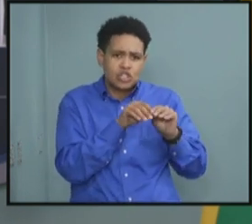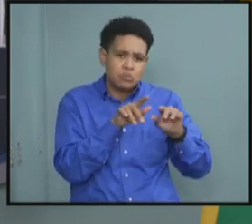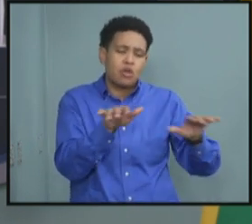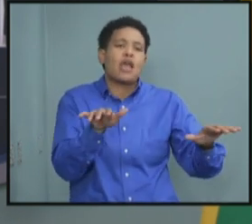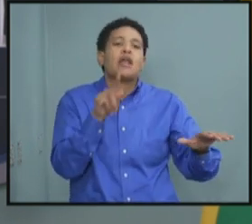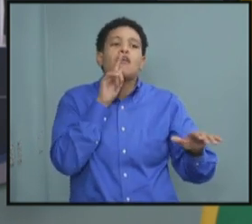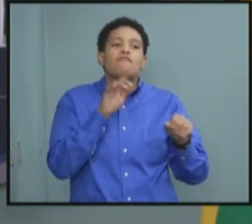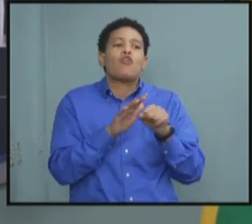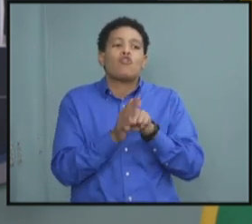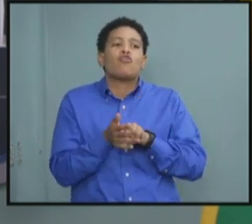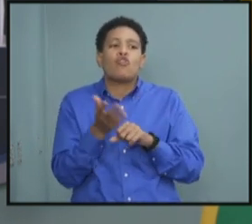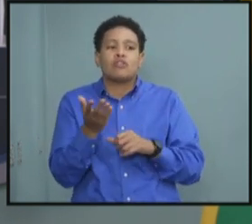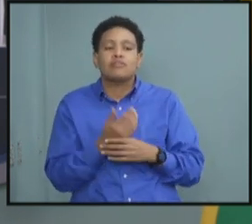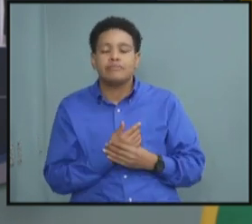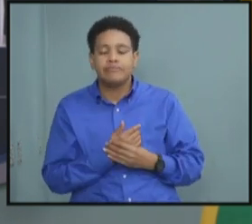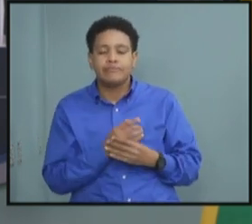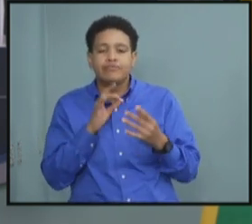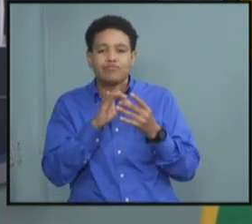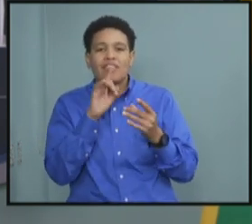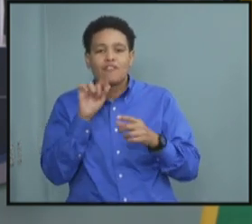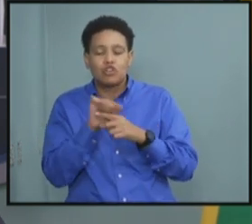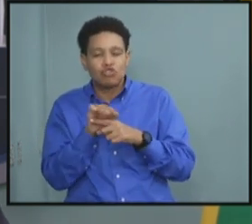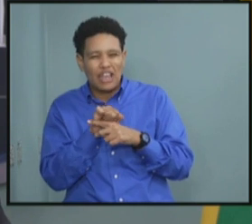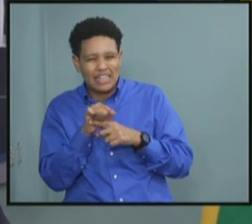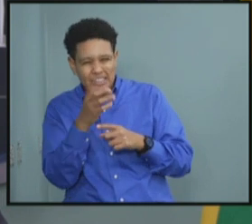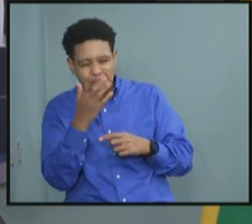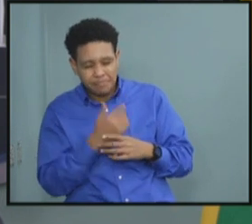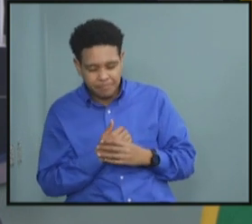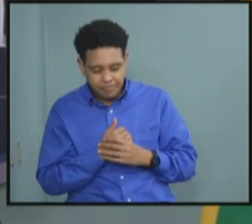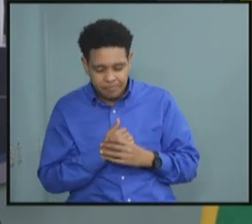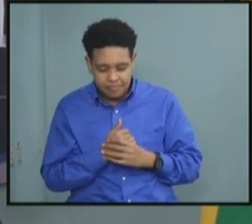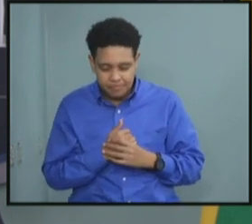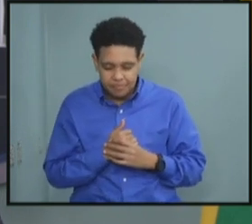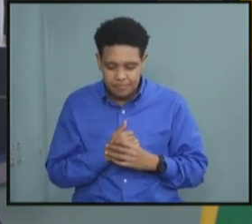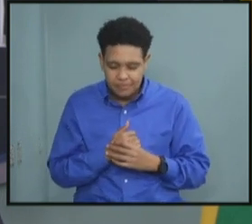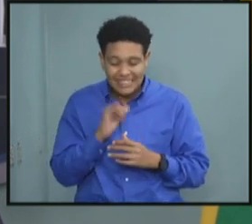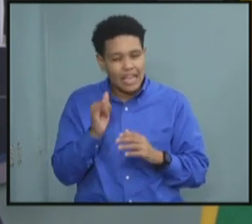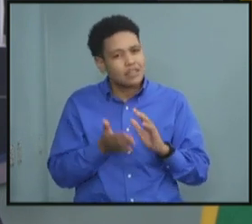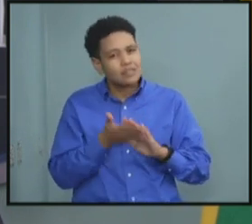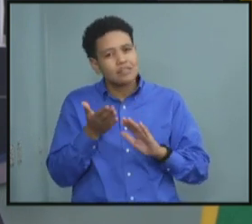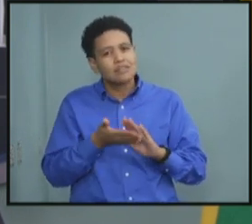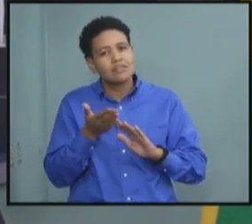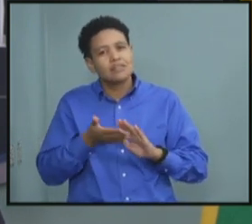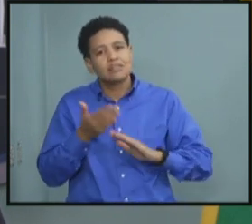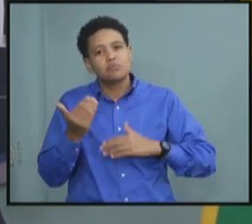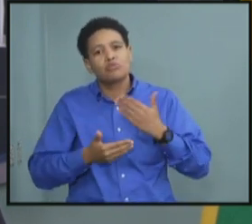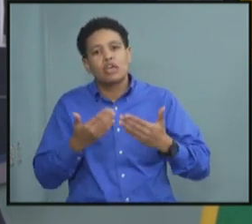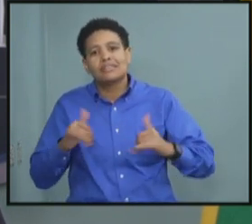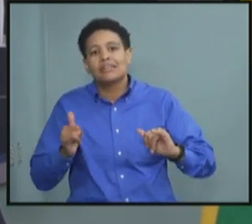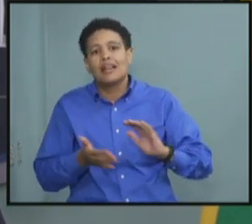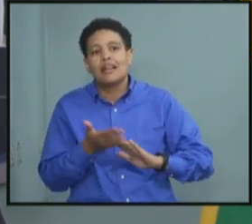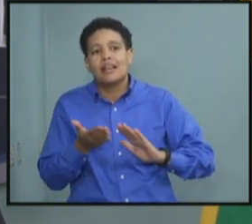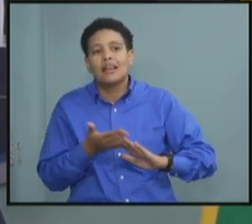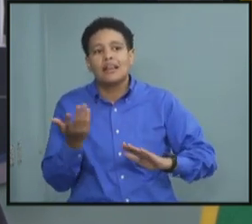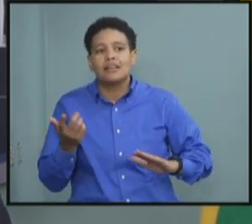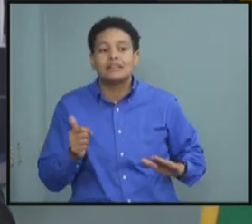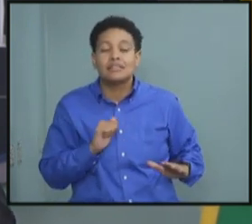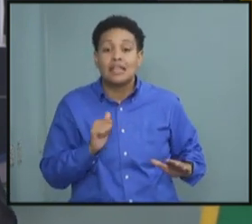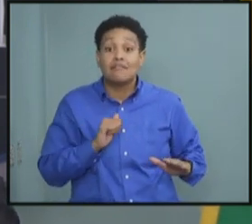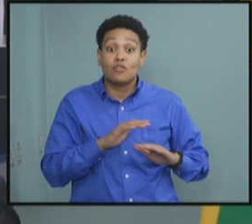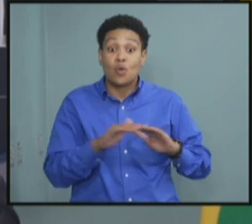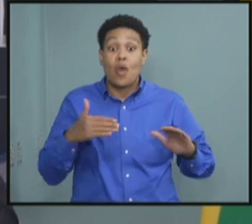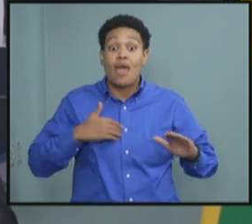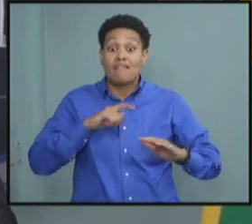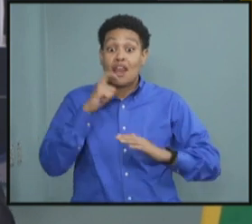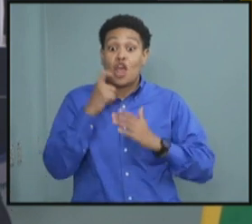of COVID. In terms of training, that's an ongoing process. You know, I don't have